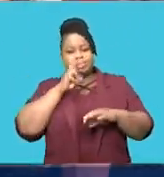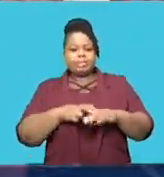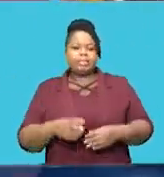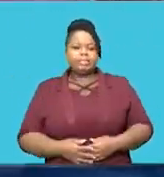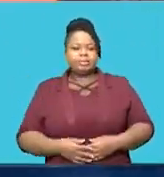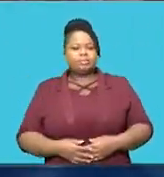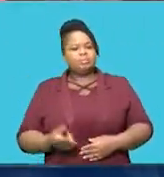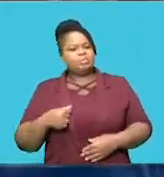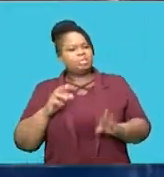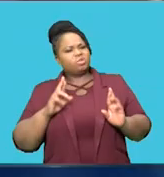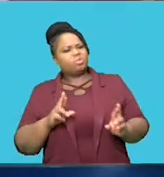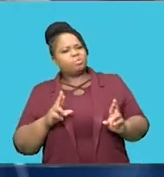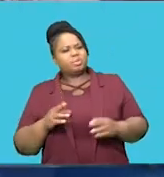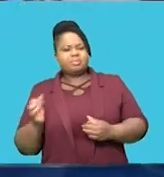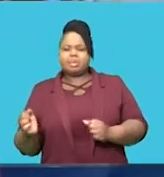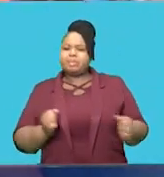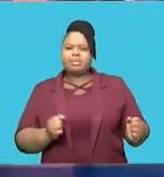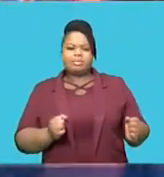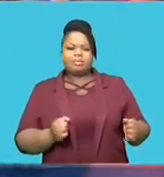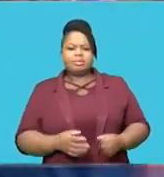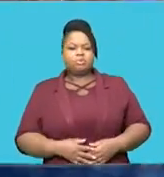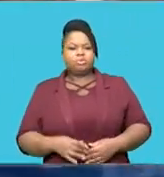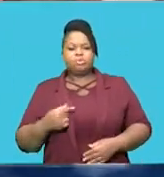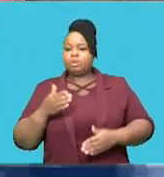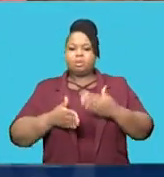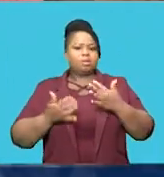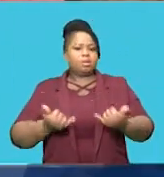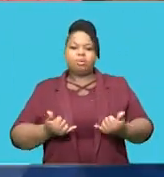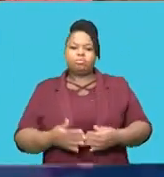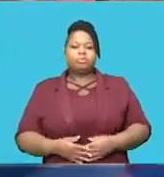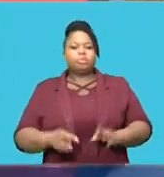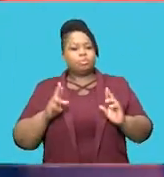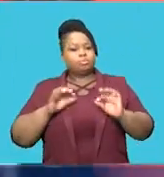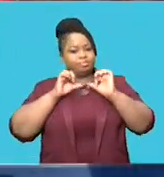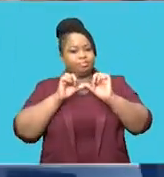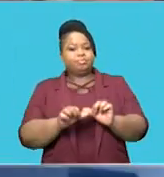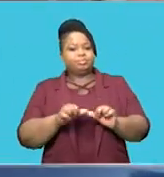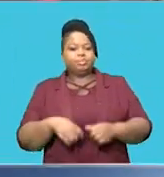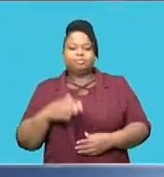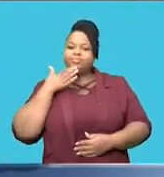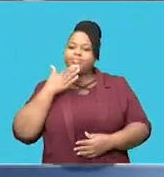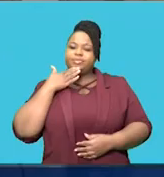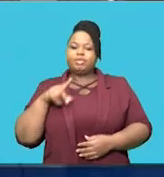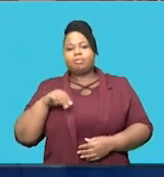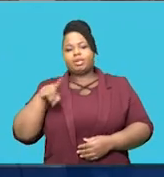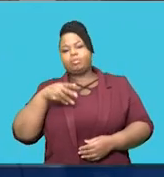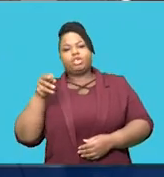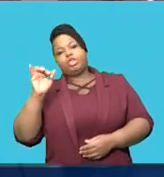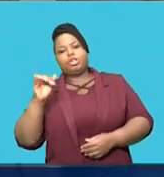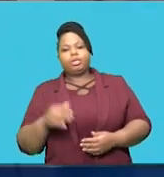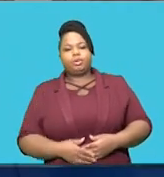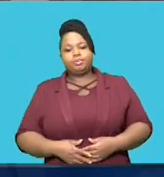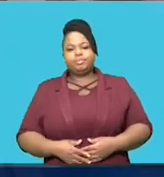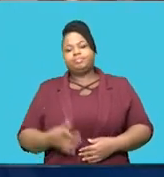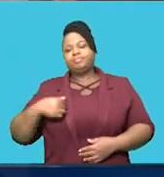I just hope ukuthi le nto lena is a permanent thing. Angeke iphele manje izoqhubeka and siyabonga banye banye mina ngiziva